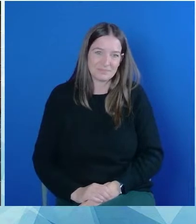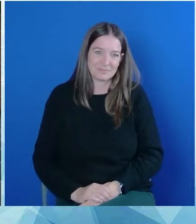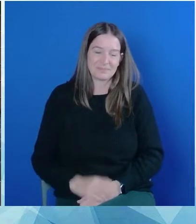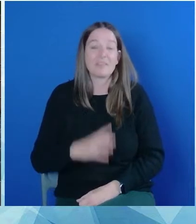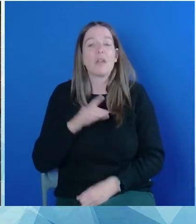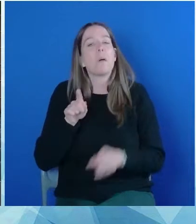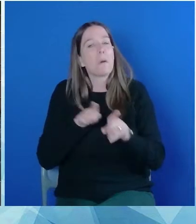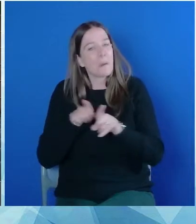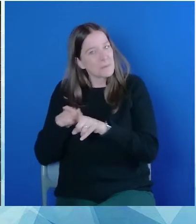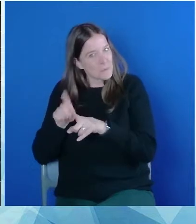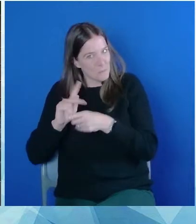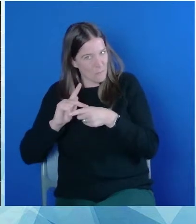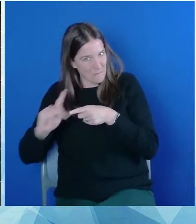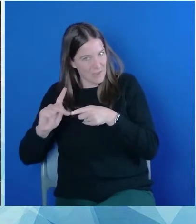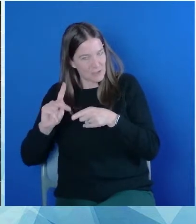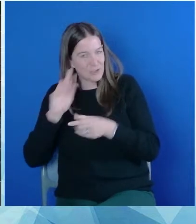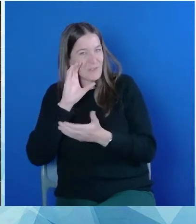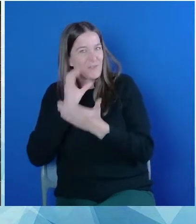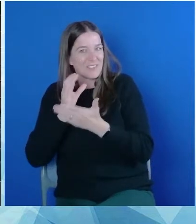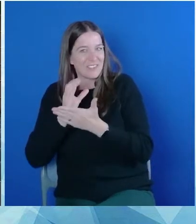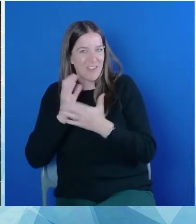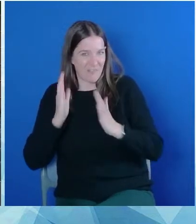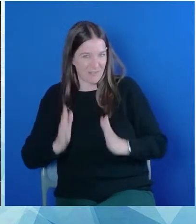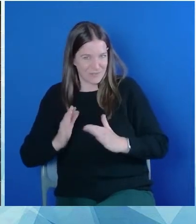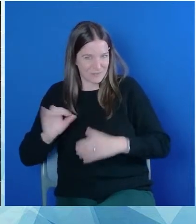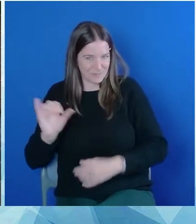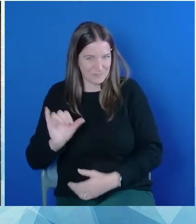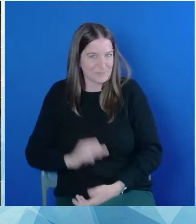And he is a professional photographer as well.